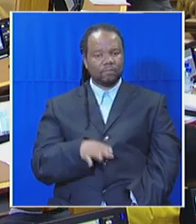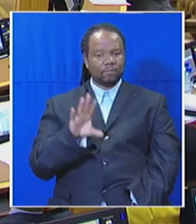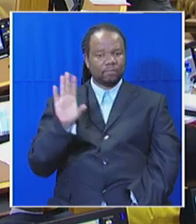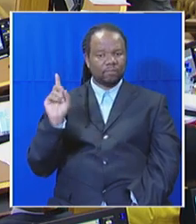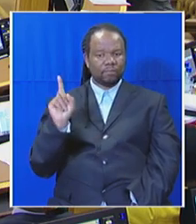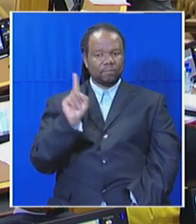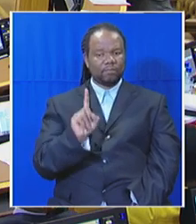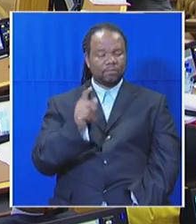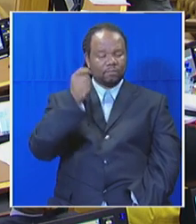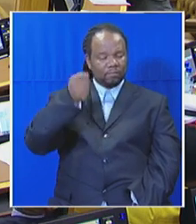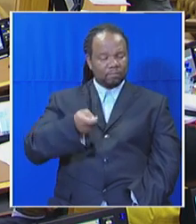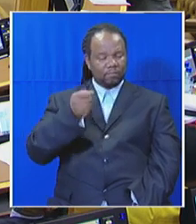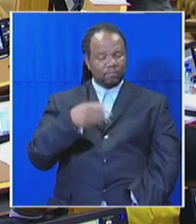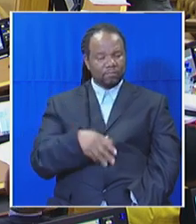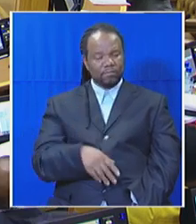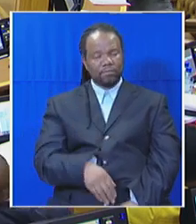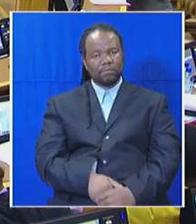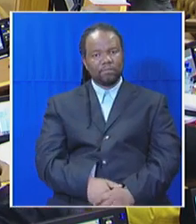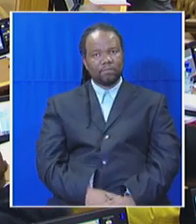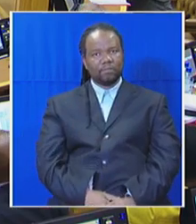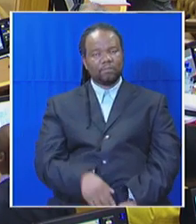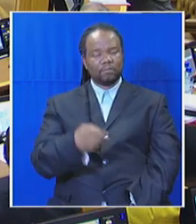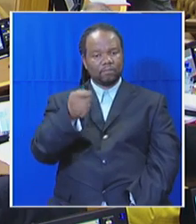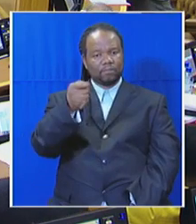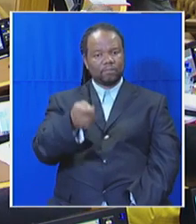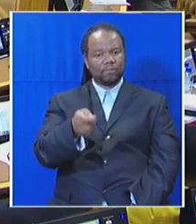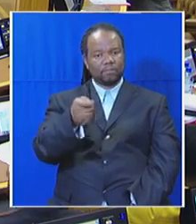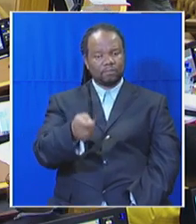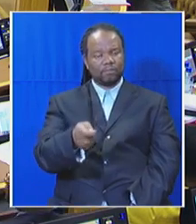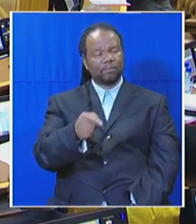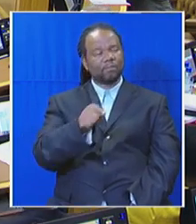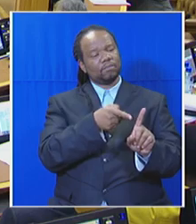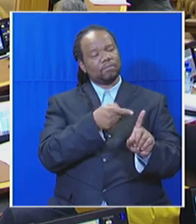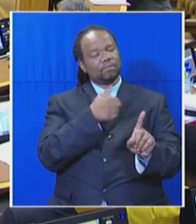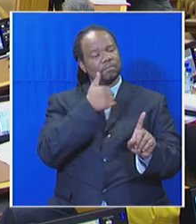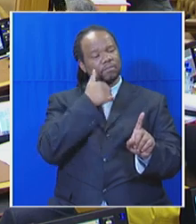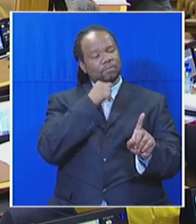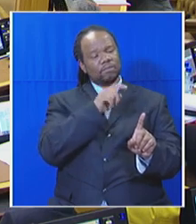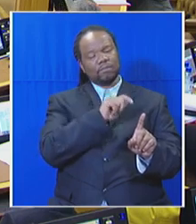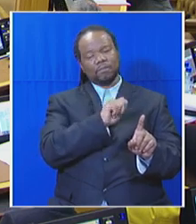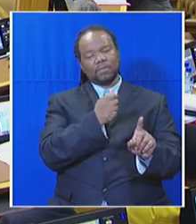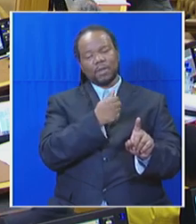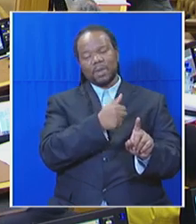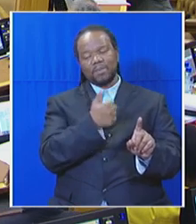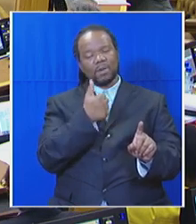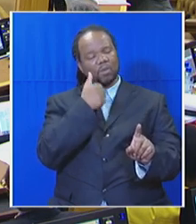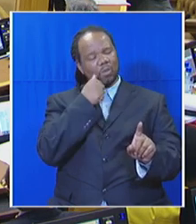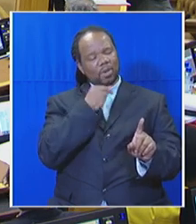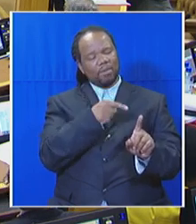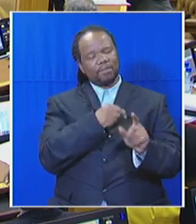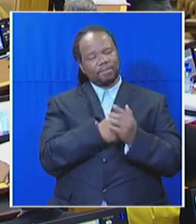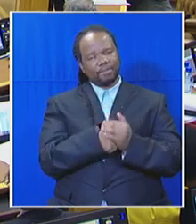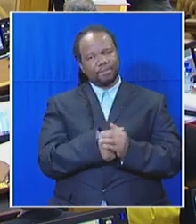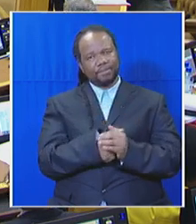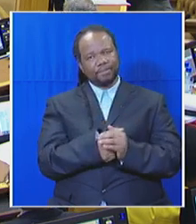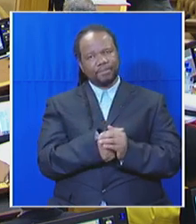Azibona into enzima into ebangela uba upresident angatsho uba uyoyibhatala nini. Into uqonda uba uyoyibhatala nini